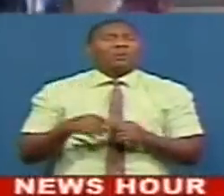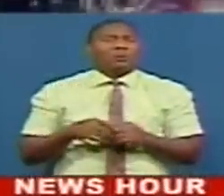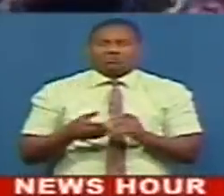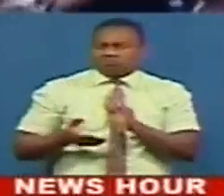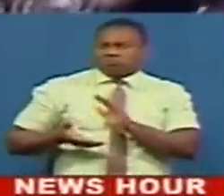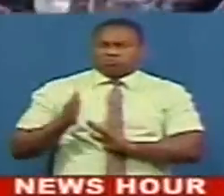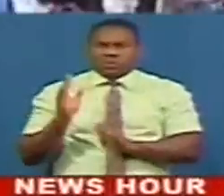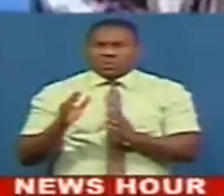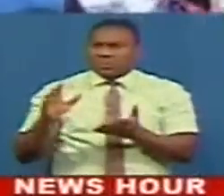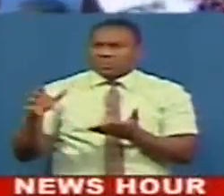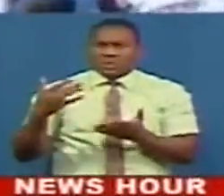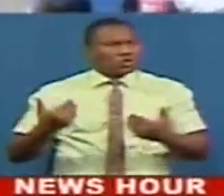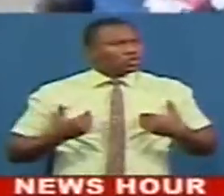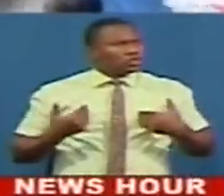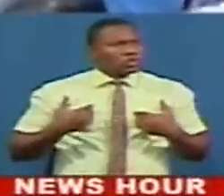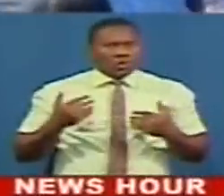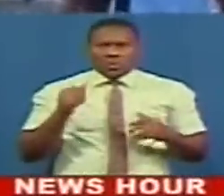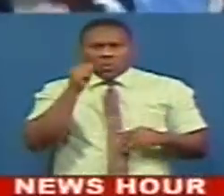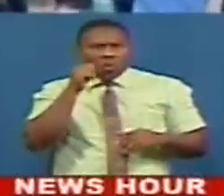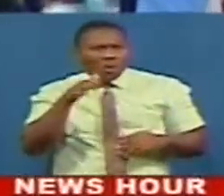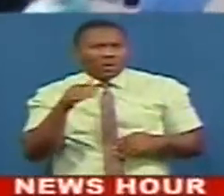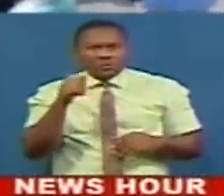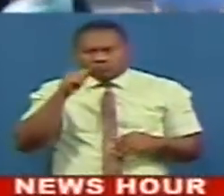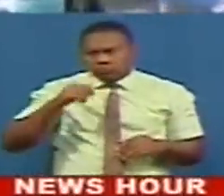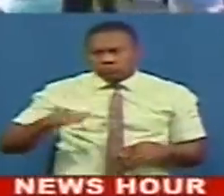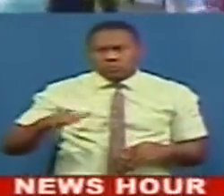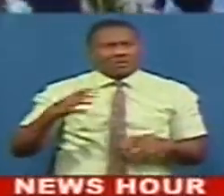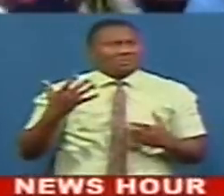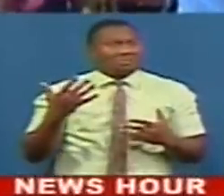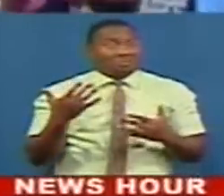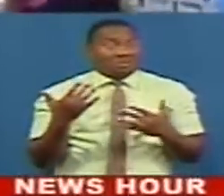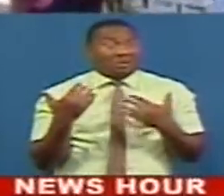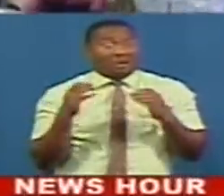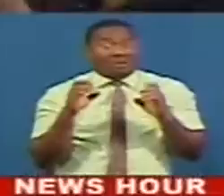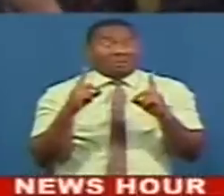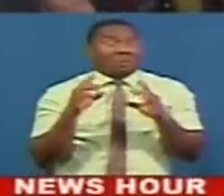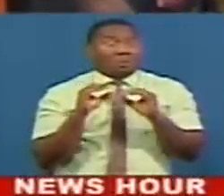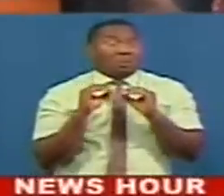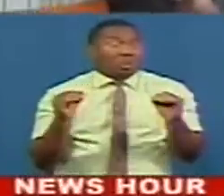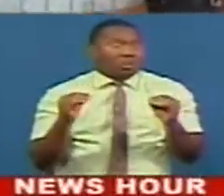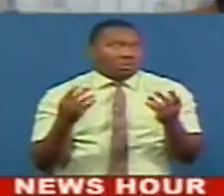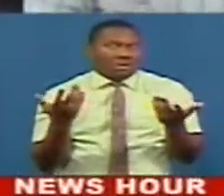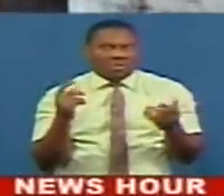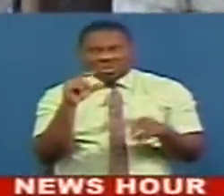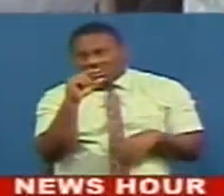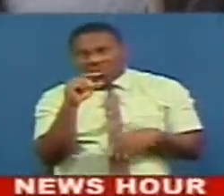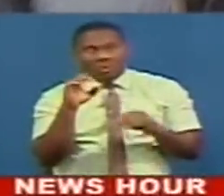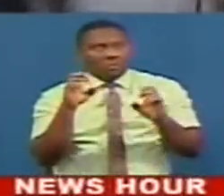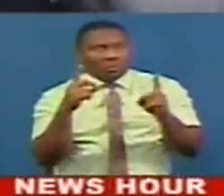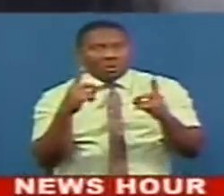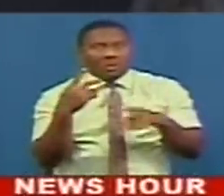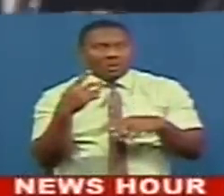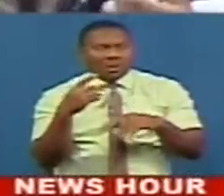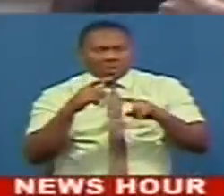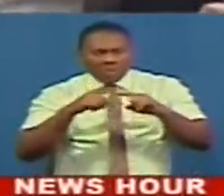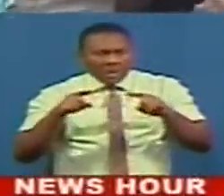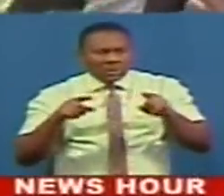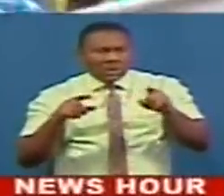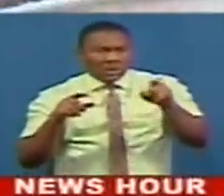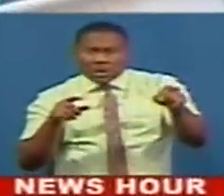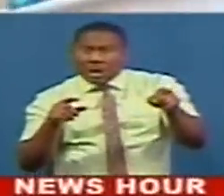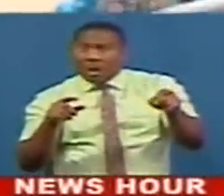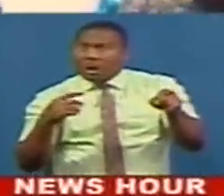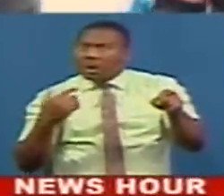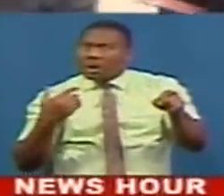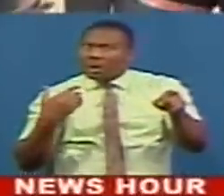this business are young boys and girls with little or no education. However, this is someone who has been